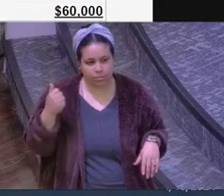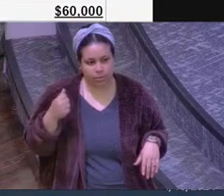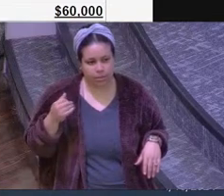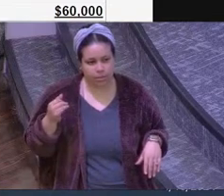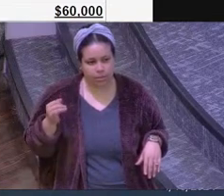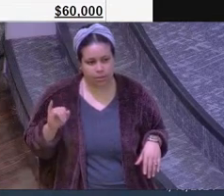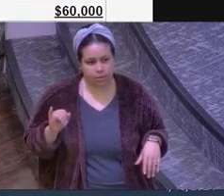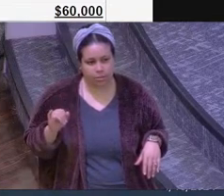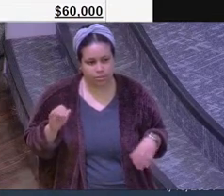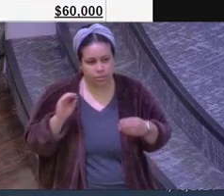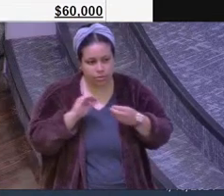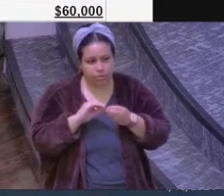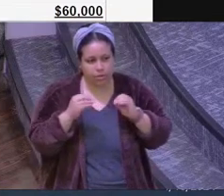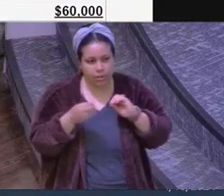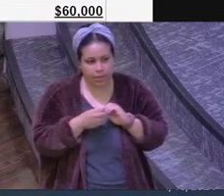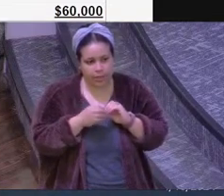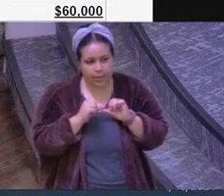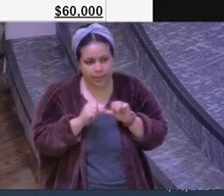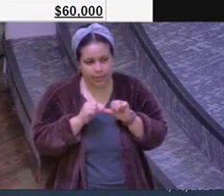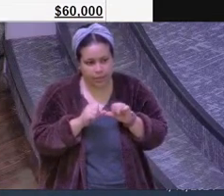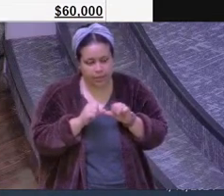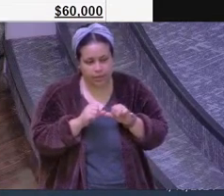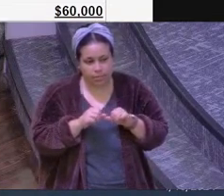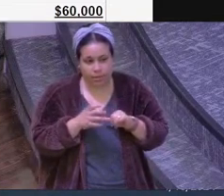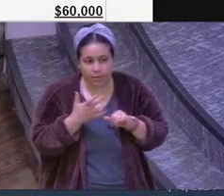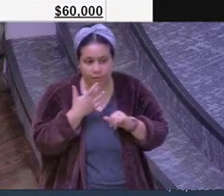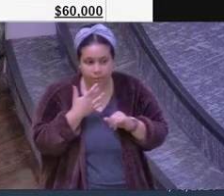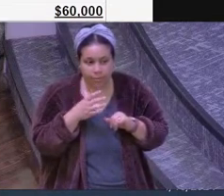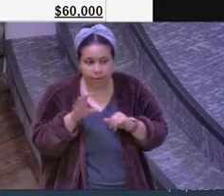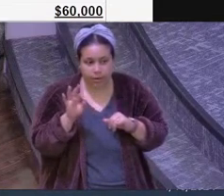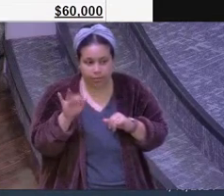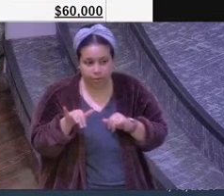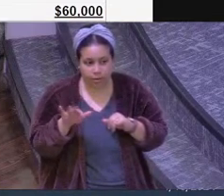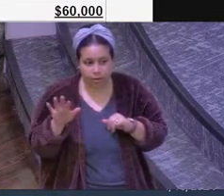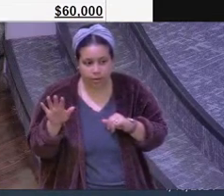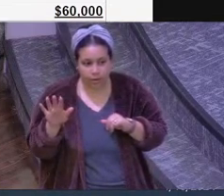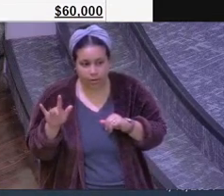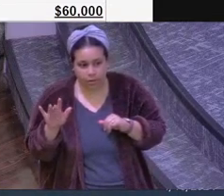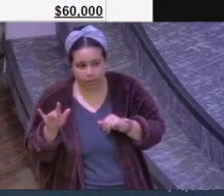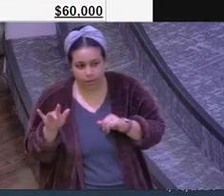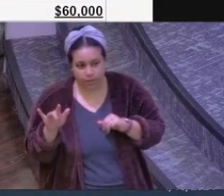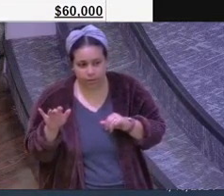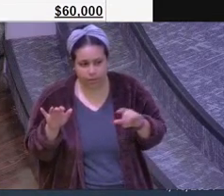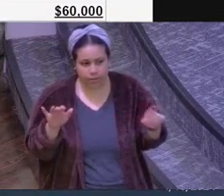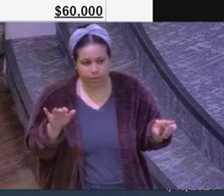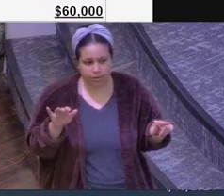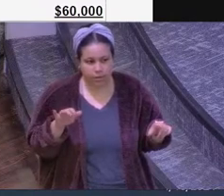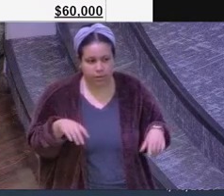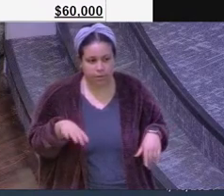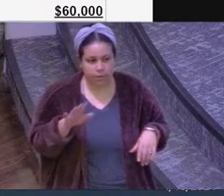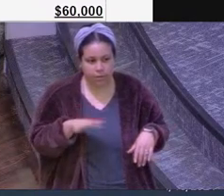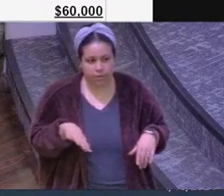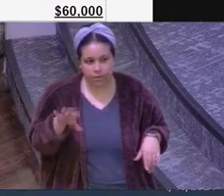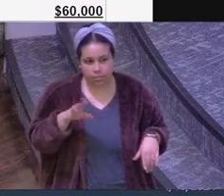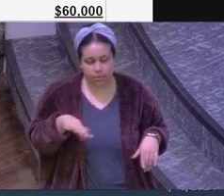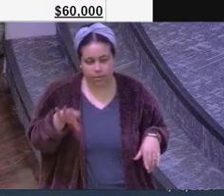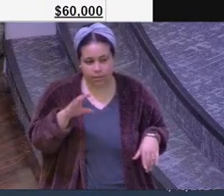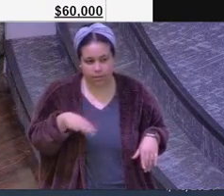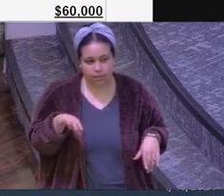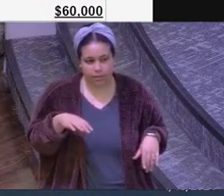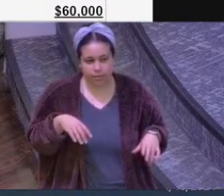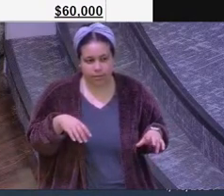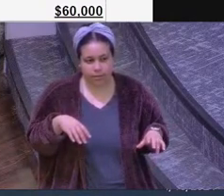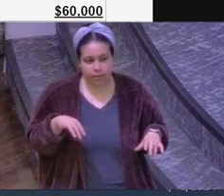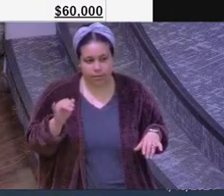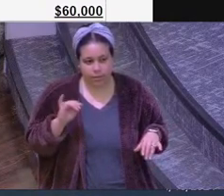will continue to be favorable in FY25. I feel like $3.9 million is a good estimate on our interest